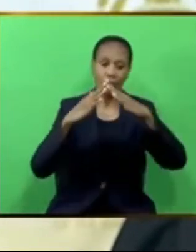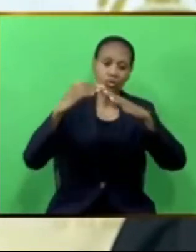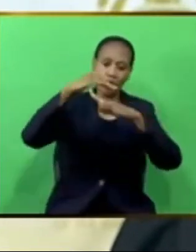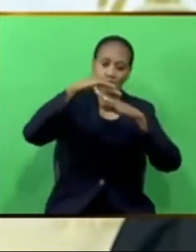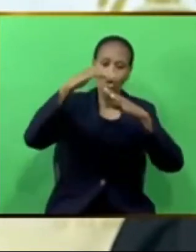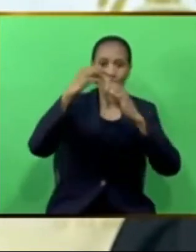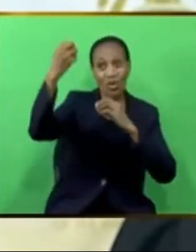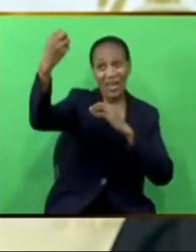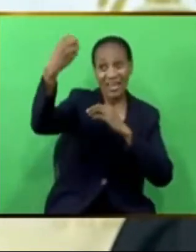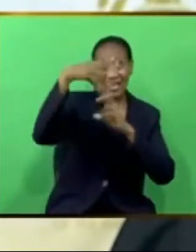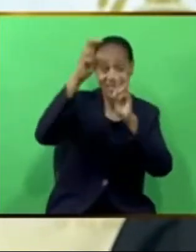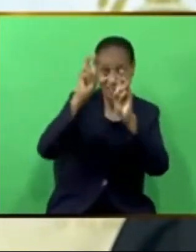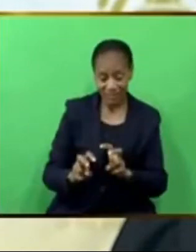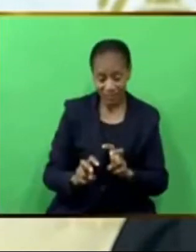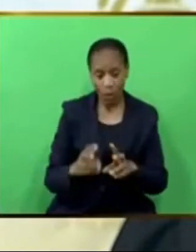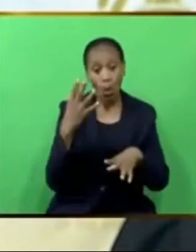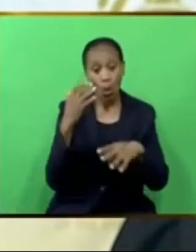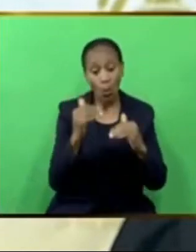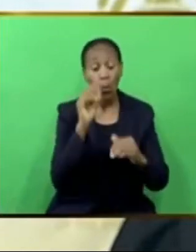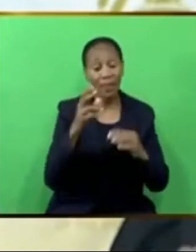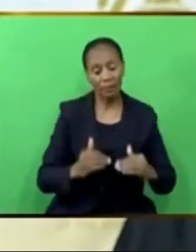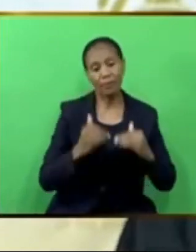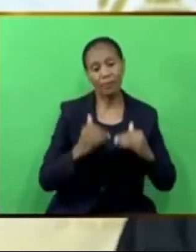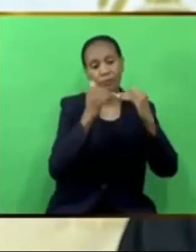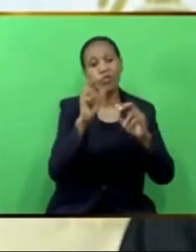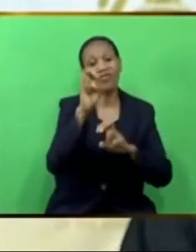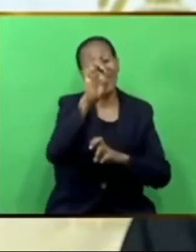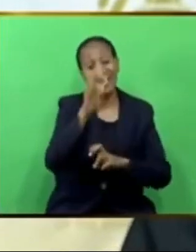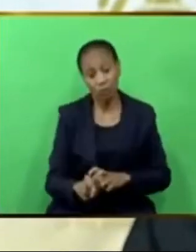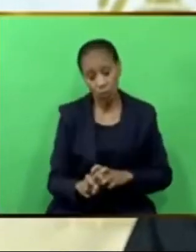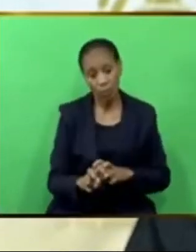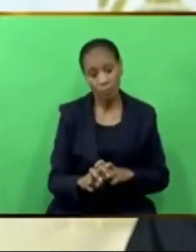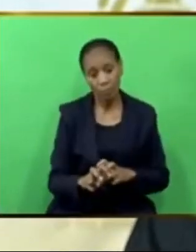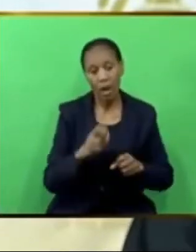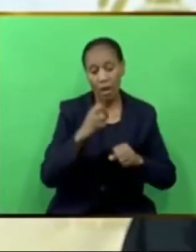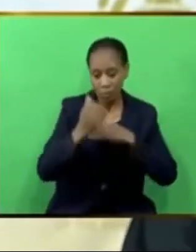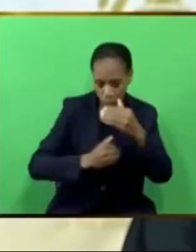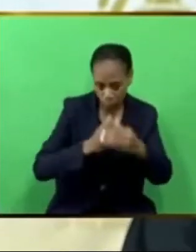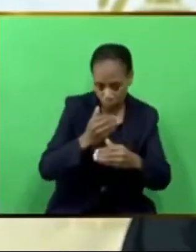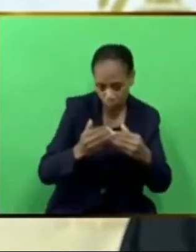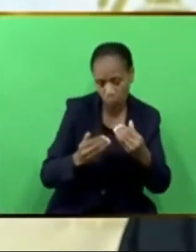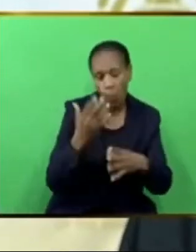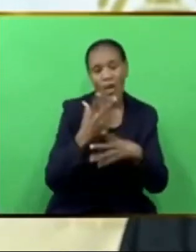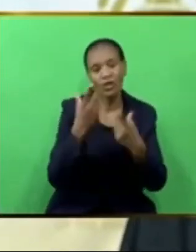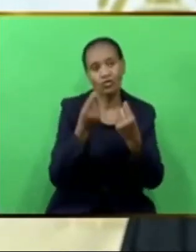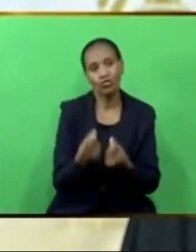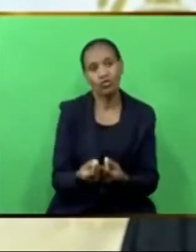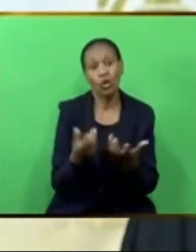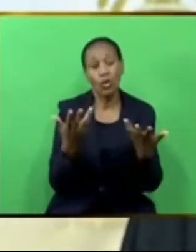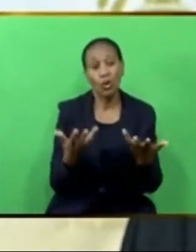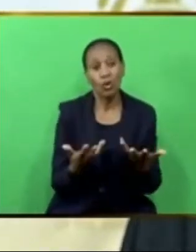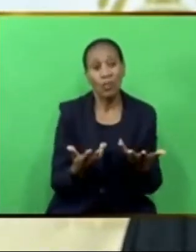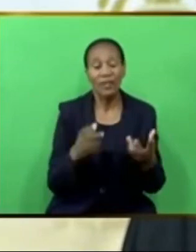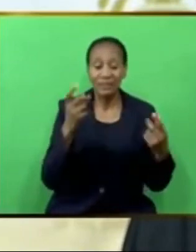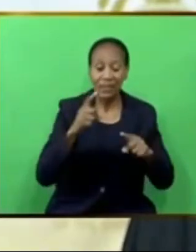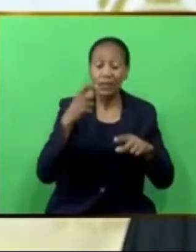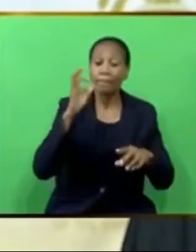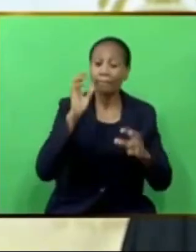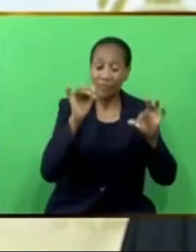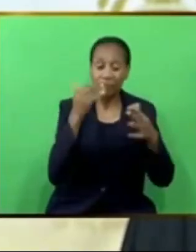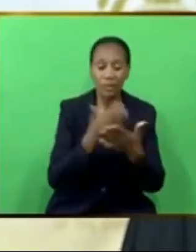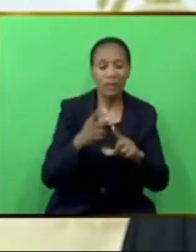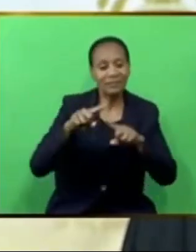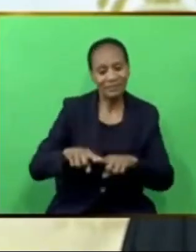and improvements in Eskom generation fleet that load shedding will reduce, and reliability and security